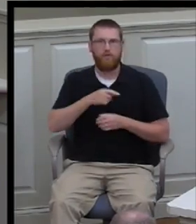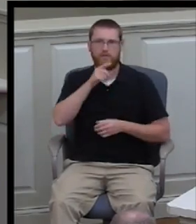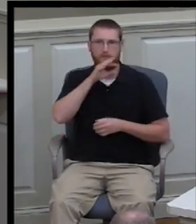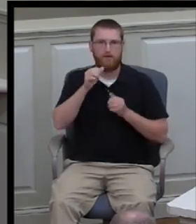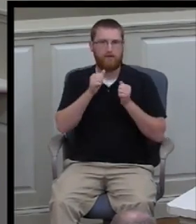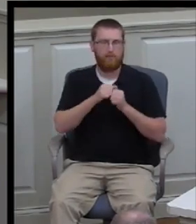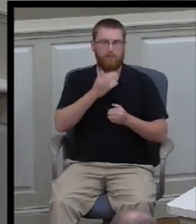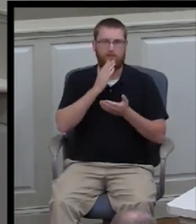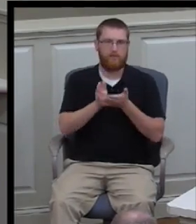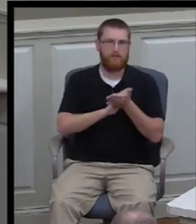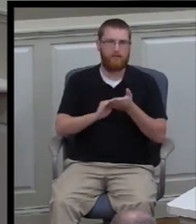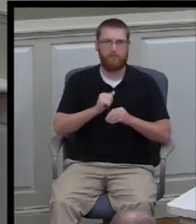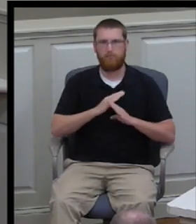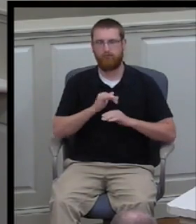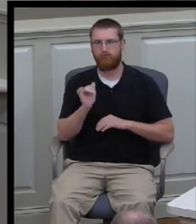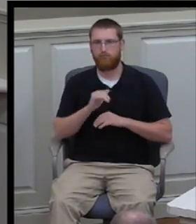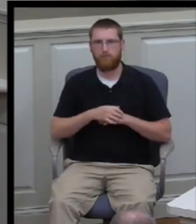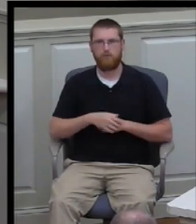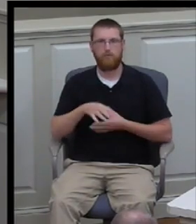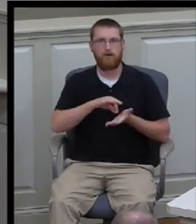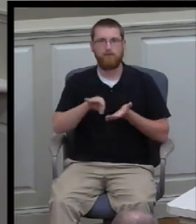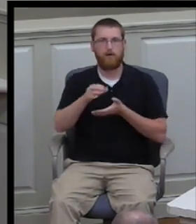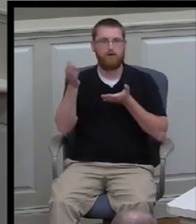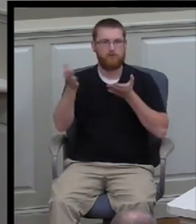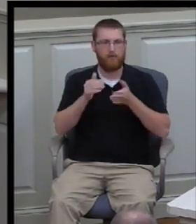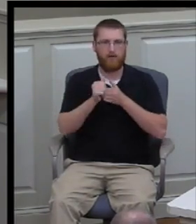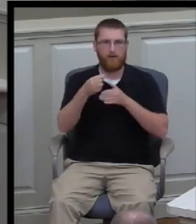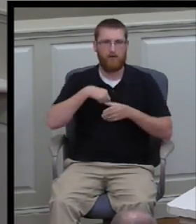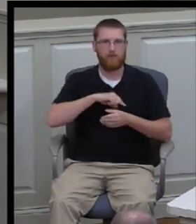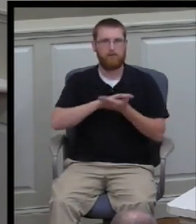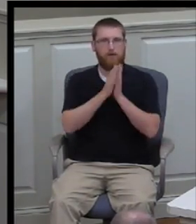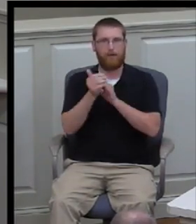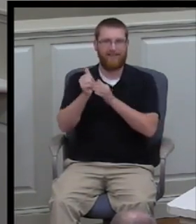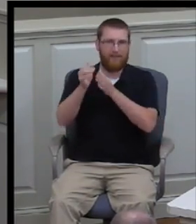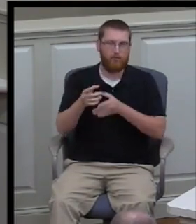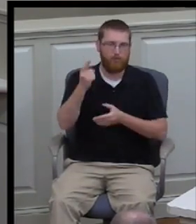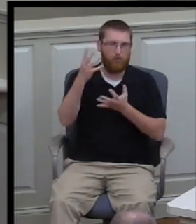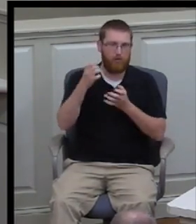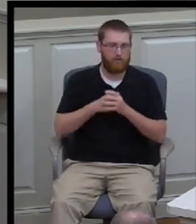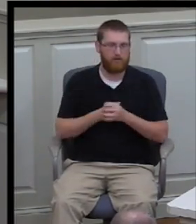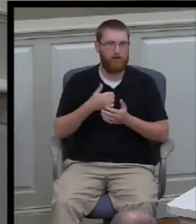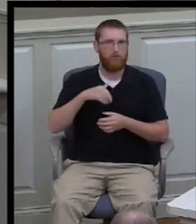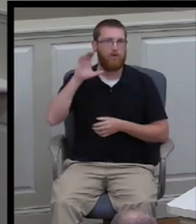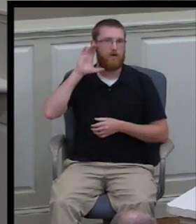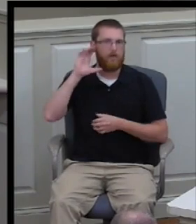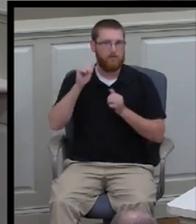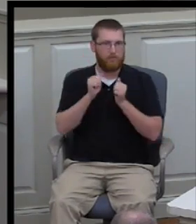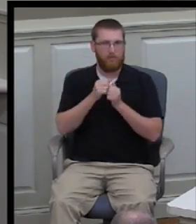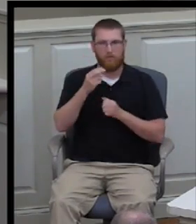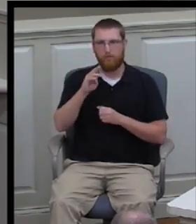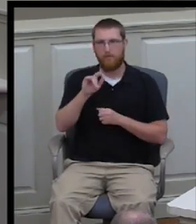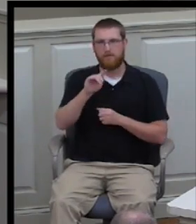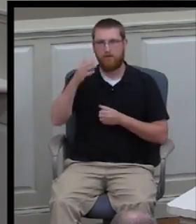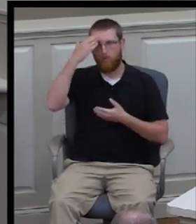and restraint. Give us a spirit of service and guide us to be the leaders your people need. Help us to listen with humility, open minds,